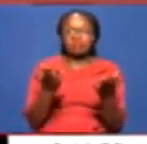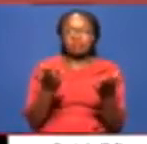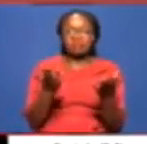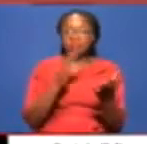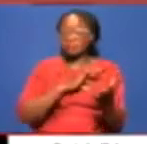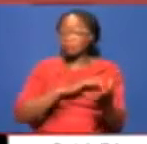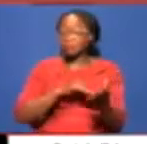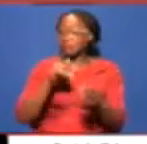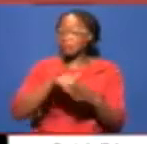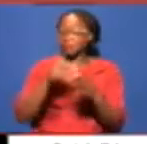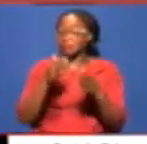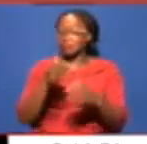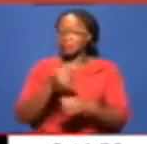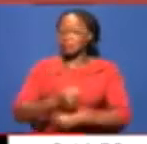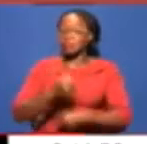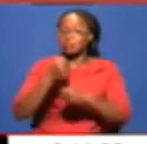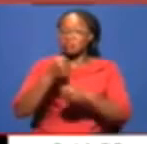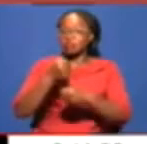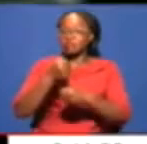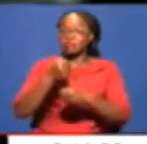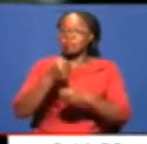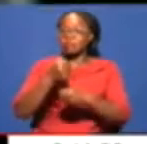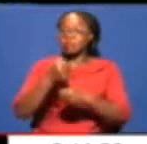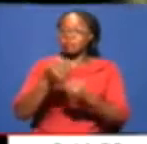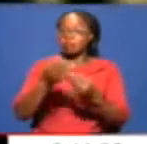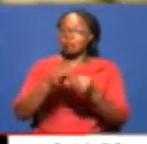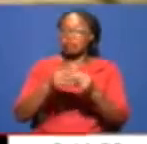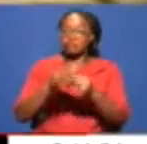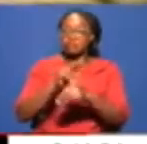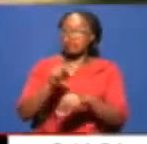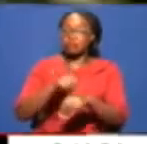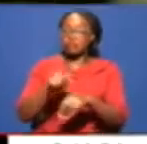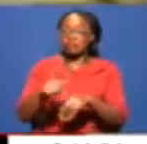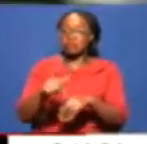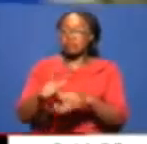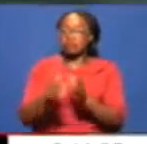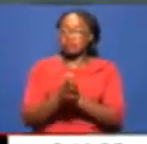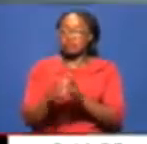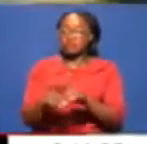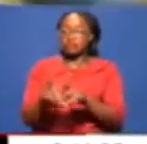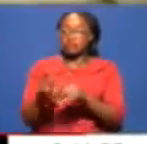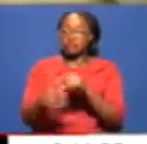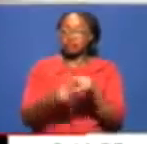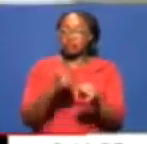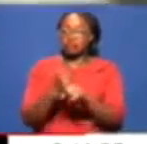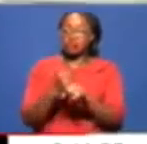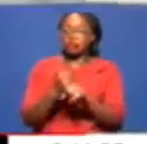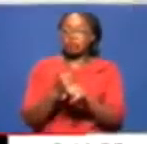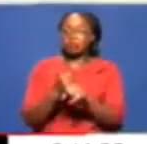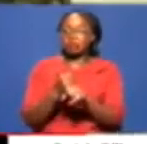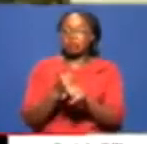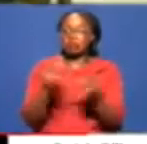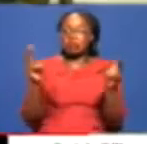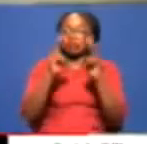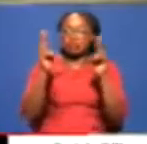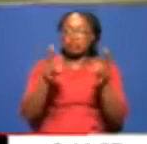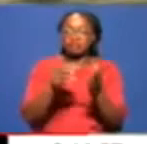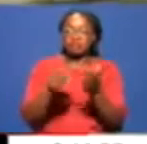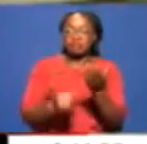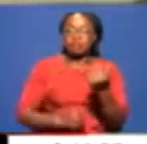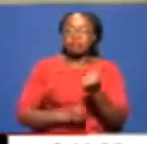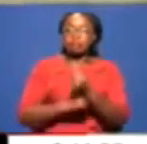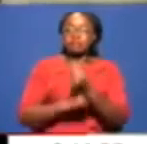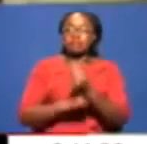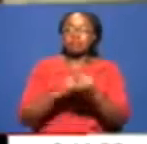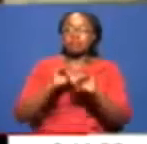investor confidence that one is trying to create for this nation. During the same year, international donor institutions froze their aid to